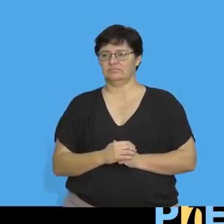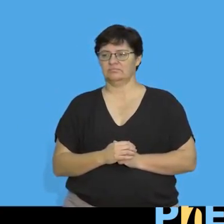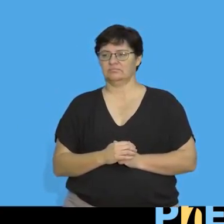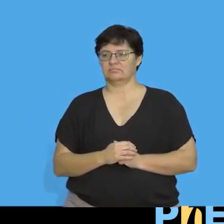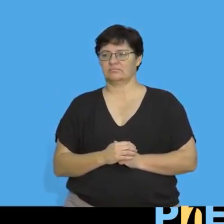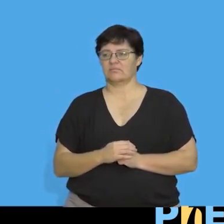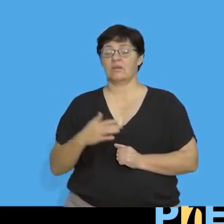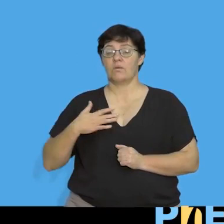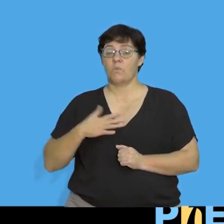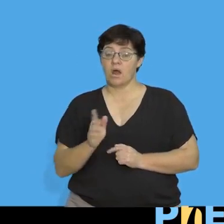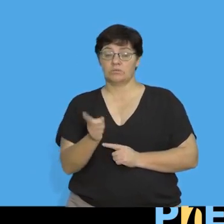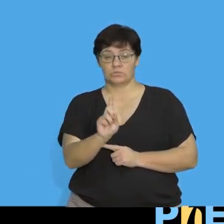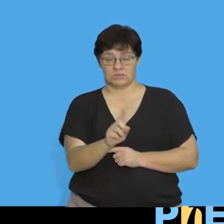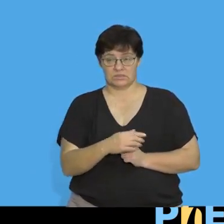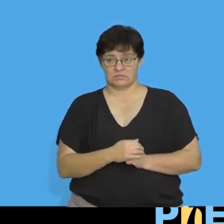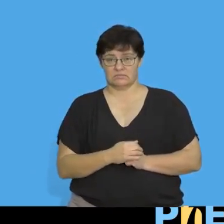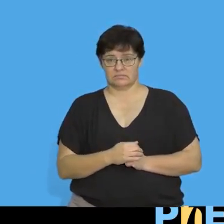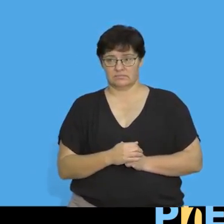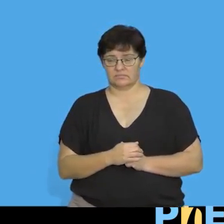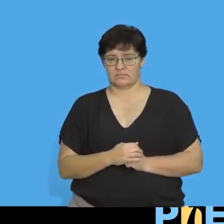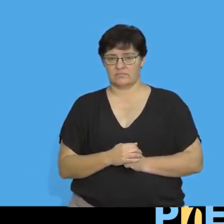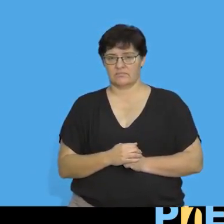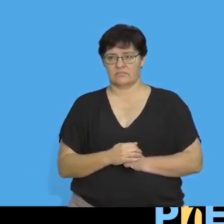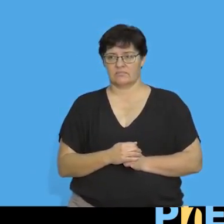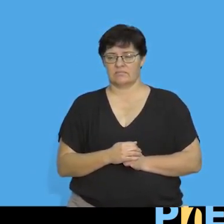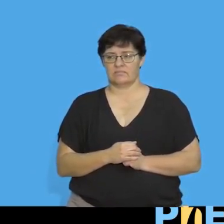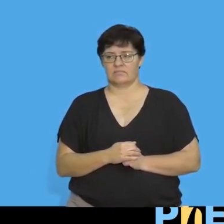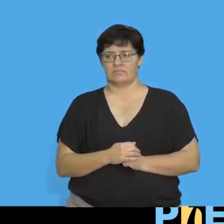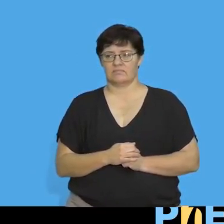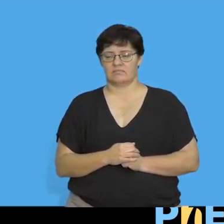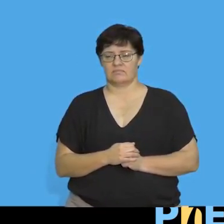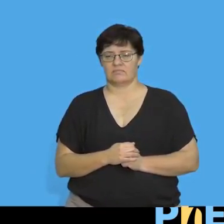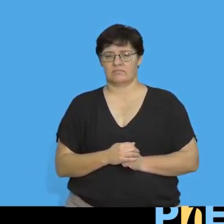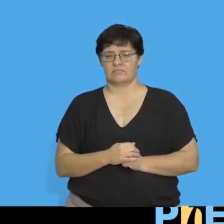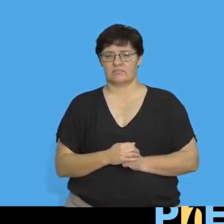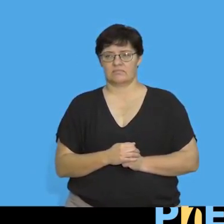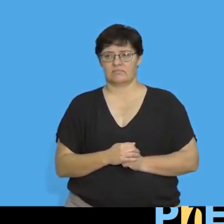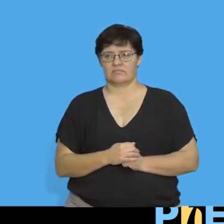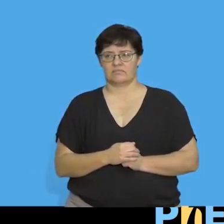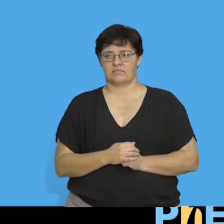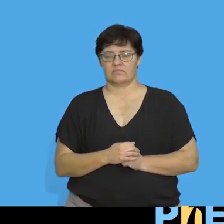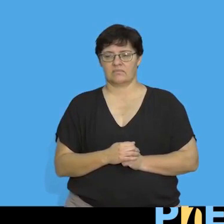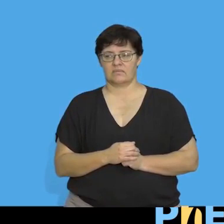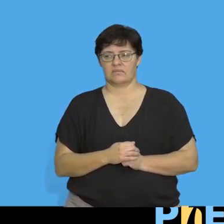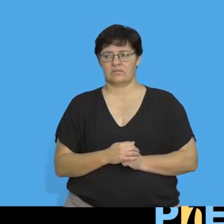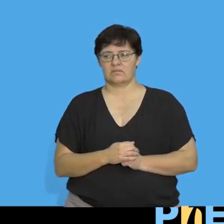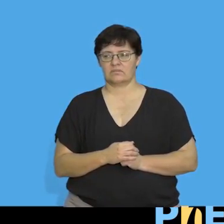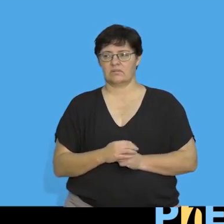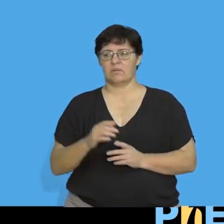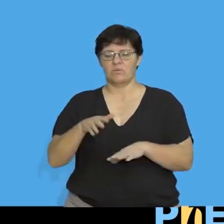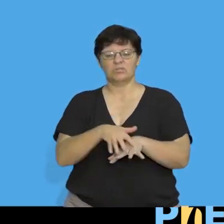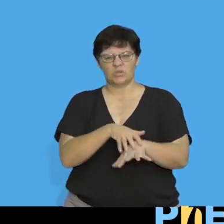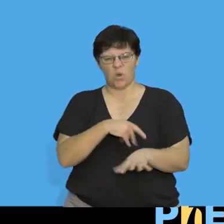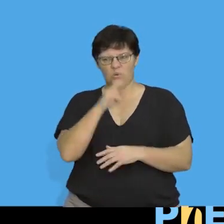is to show you how we can move it through a cycle. I'm slowing it down.